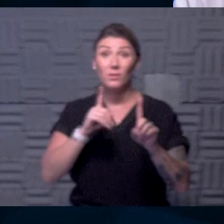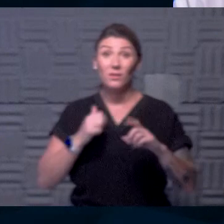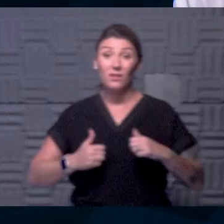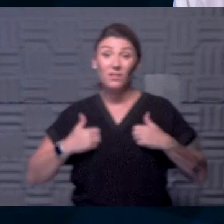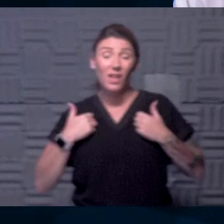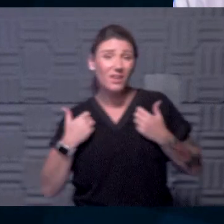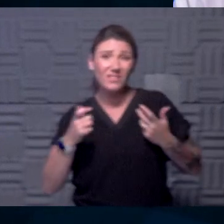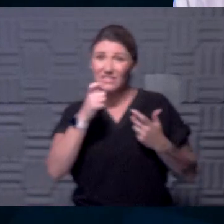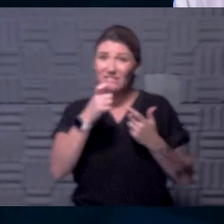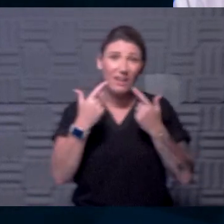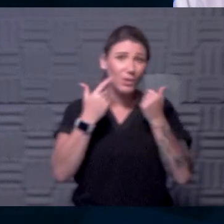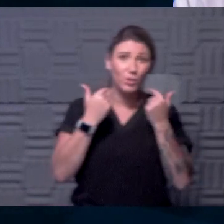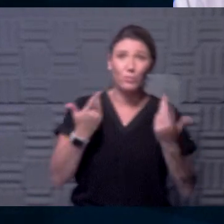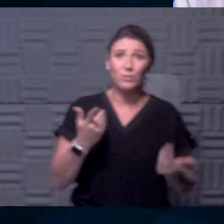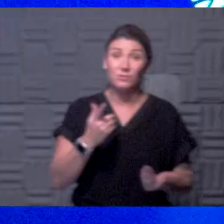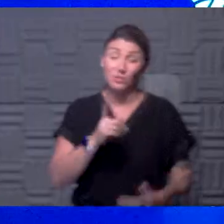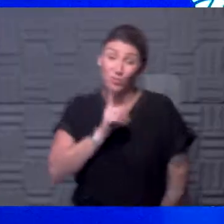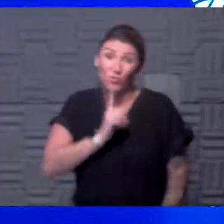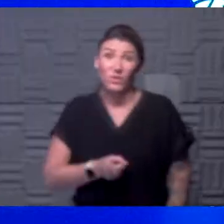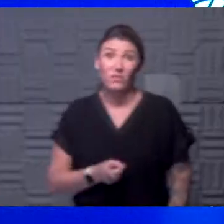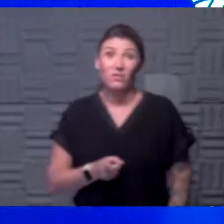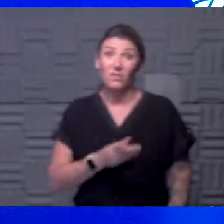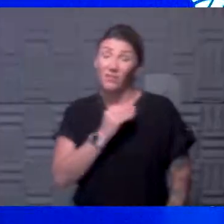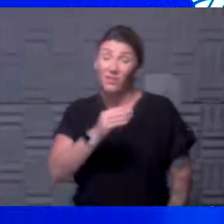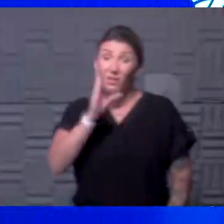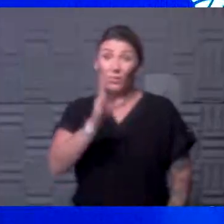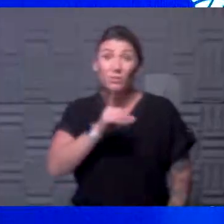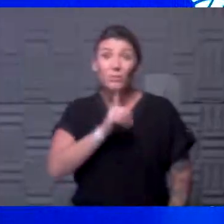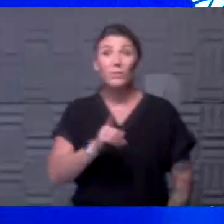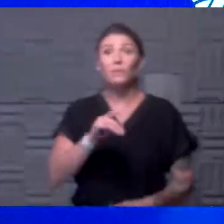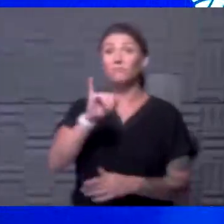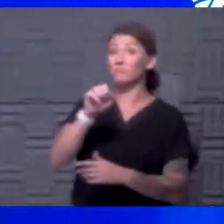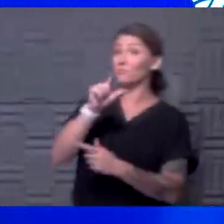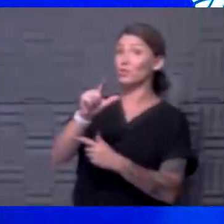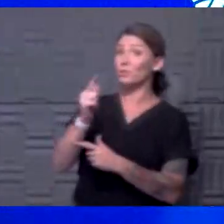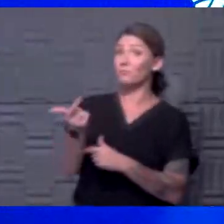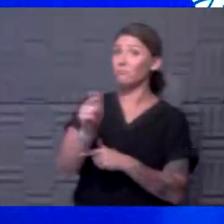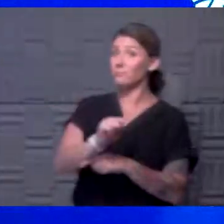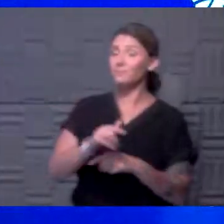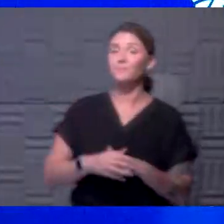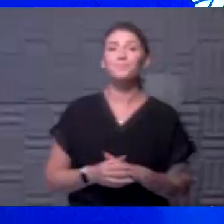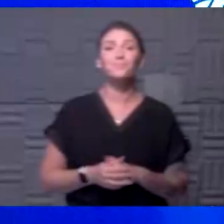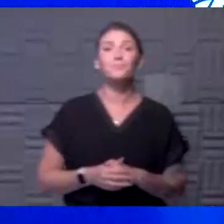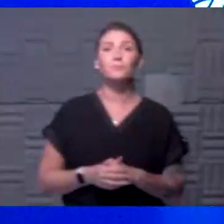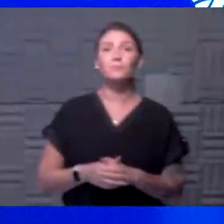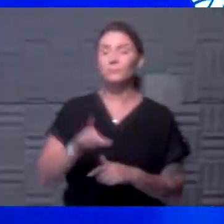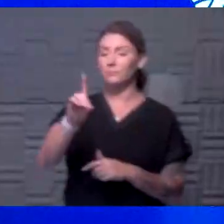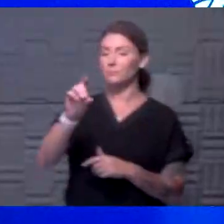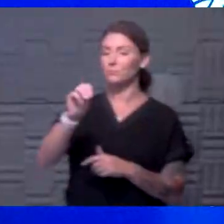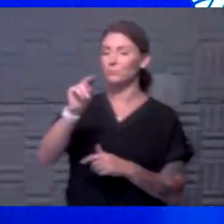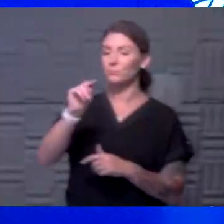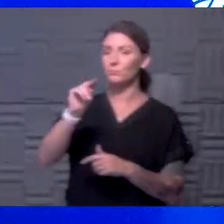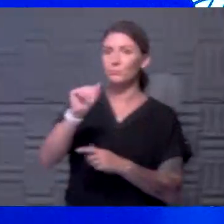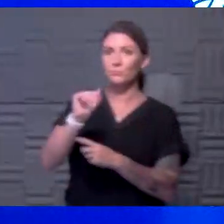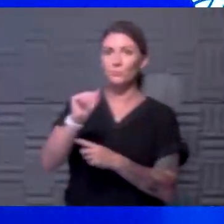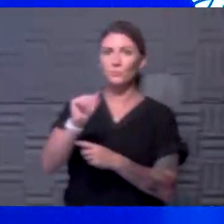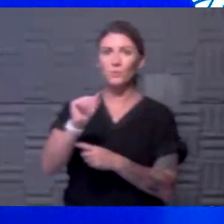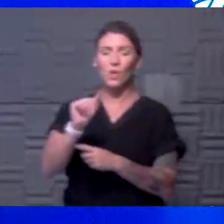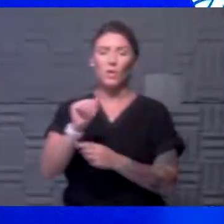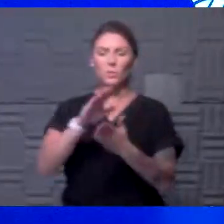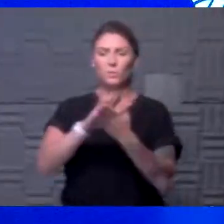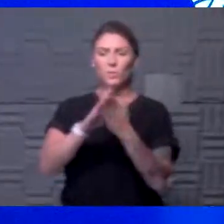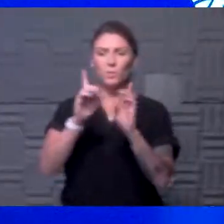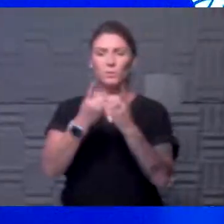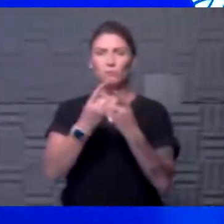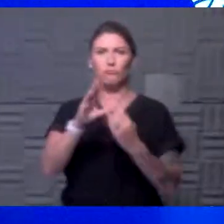not humorous. It's actually really real, and I think people do grow weary. Jill. All right, so Donna wants to know, with school districts